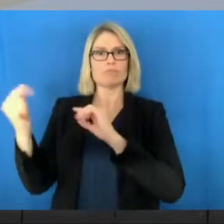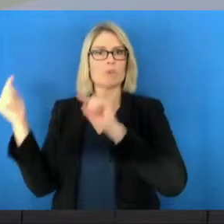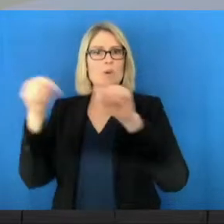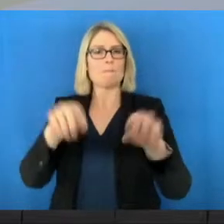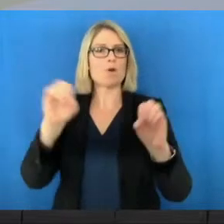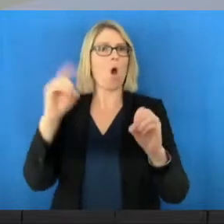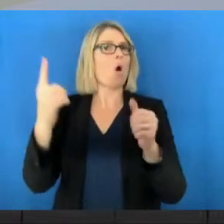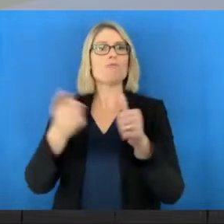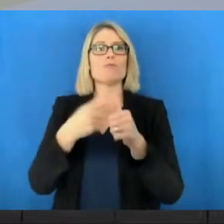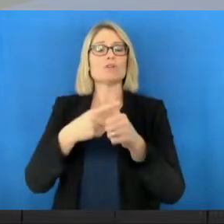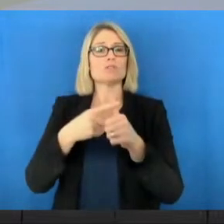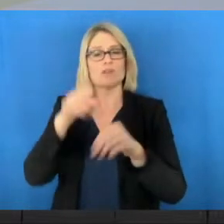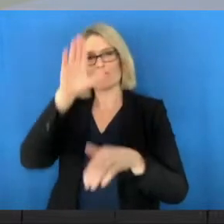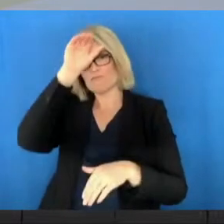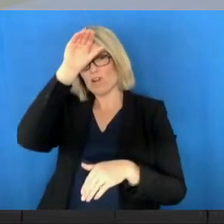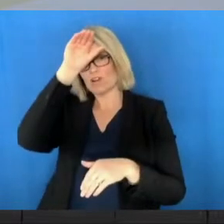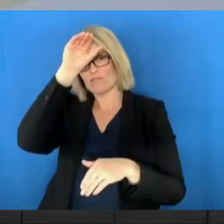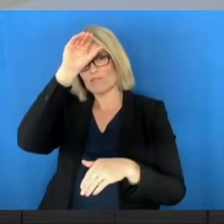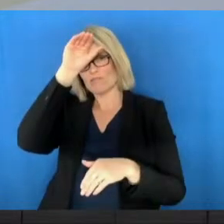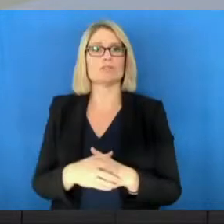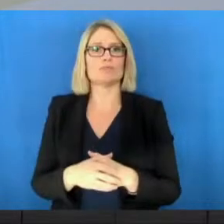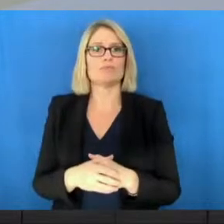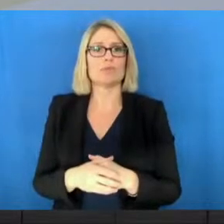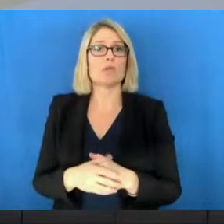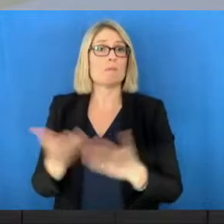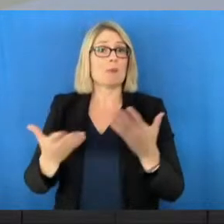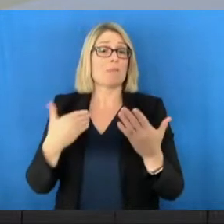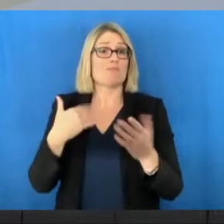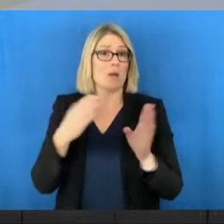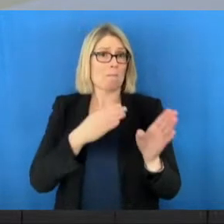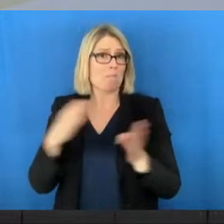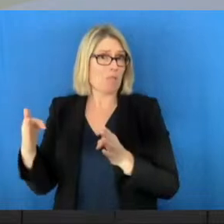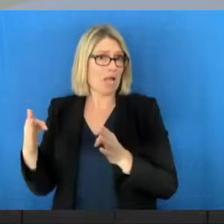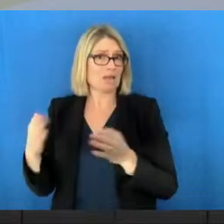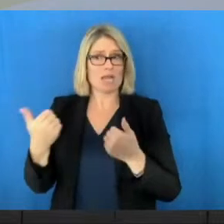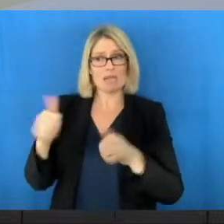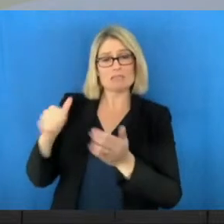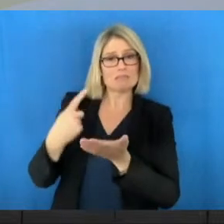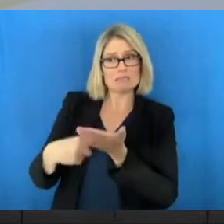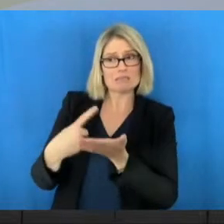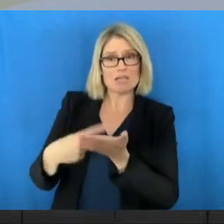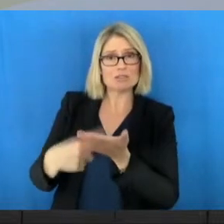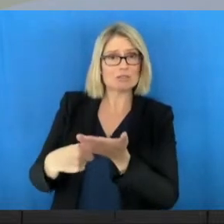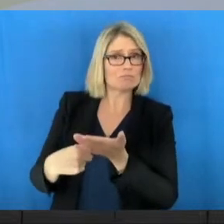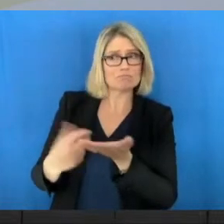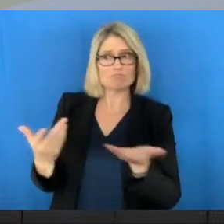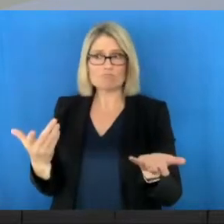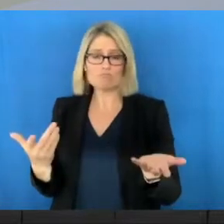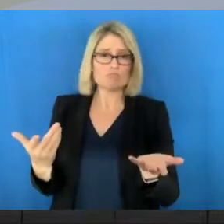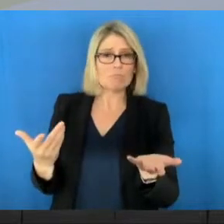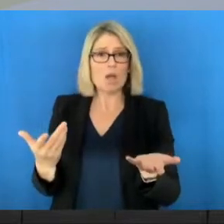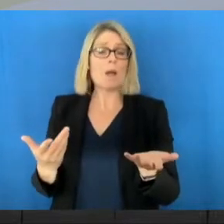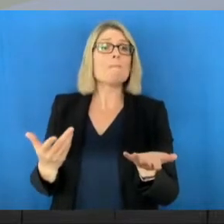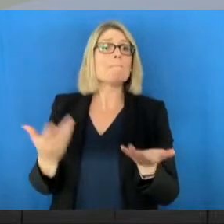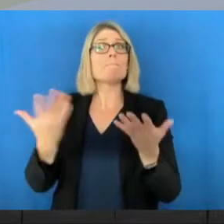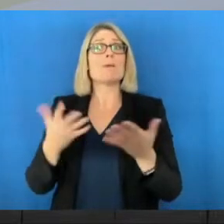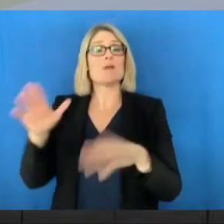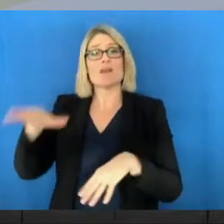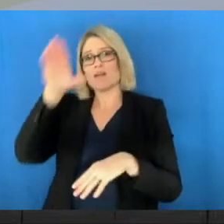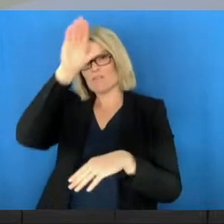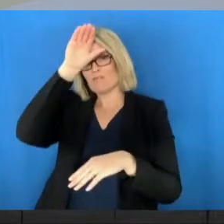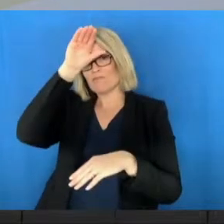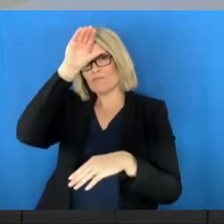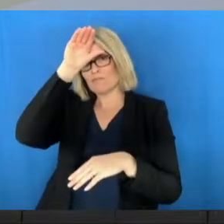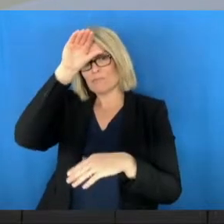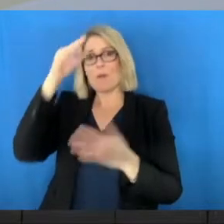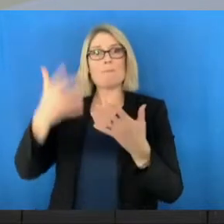wondering if they if there's a plan in place, there's been any discussion about moving them sort of up the ladder,